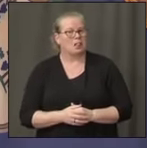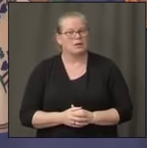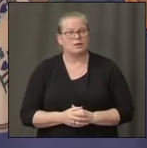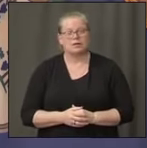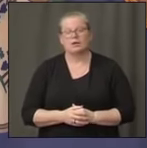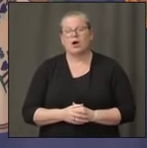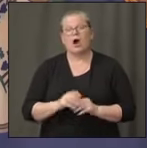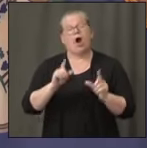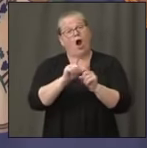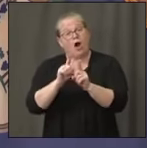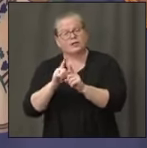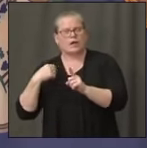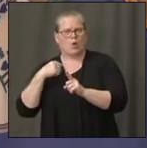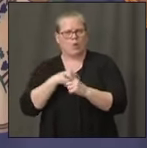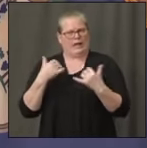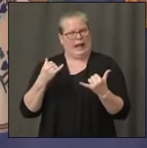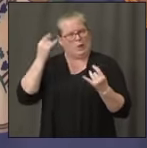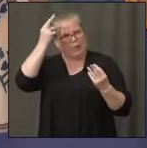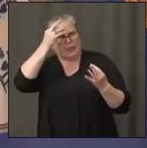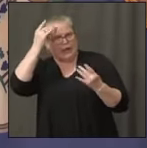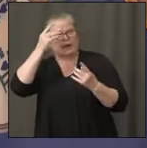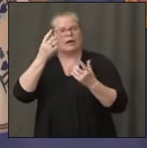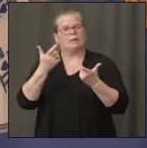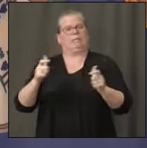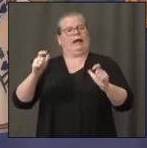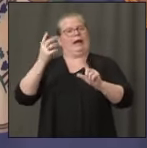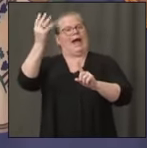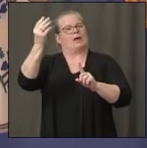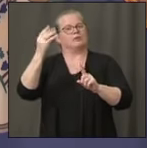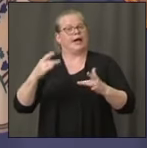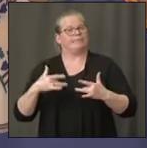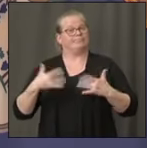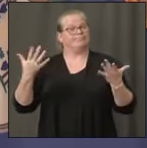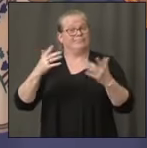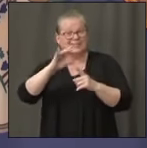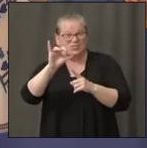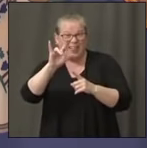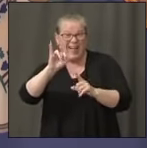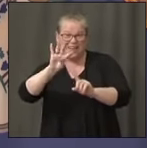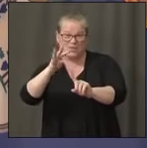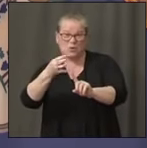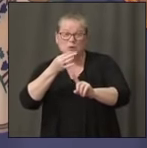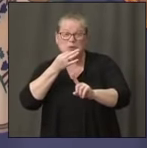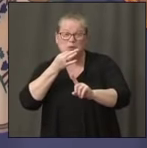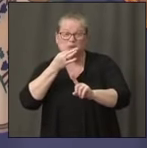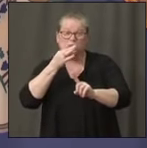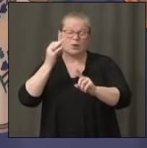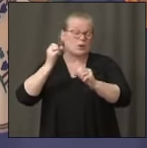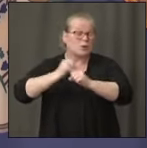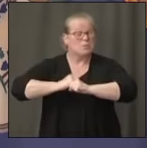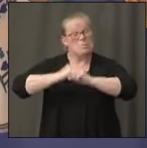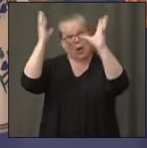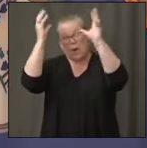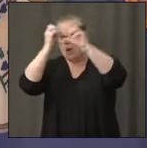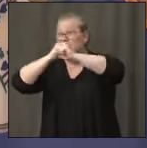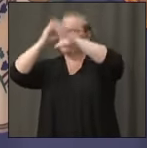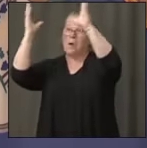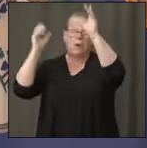organized outdoor events. We have something called July 4th coming up and the fireworks. And believe me, we've had good,